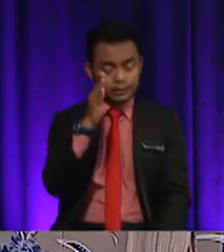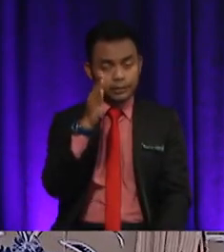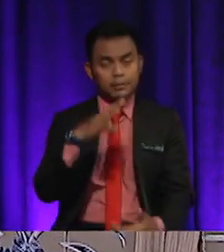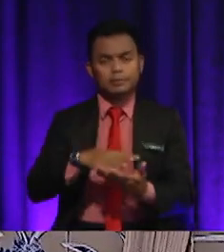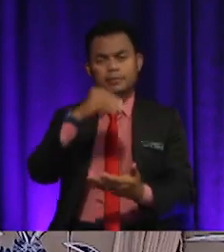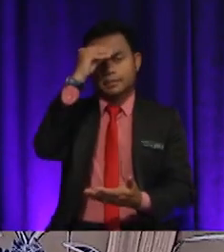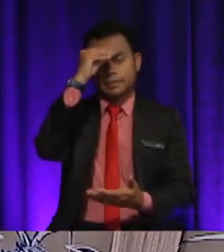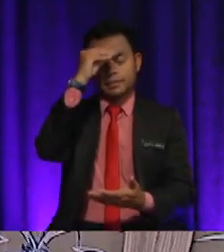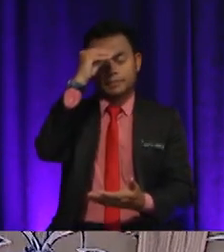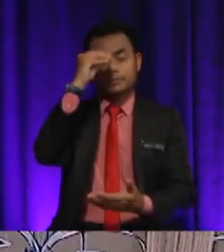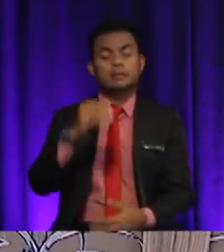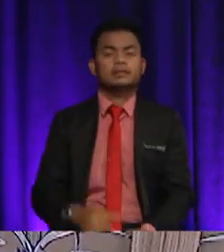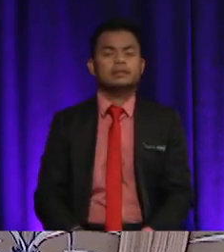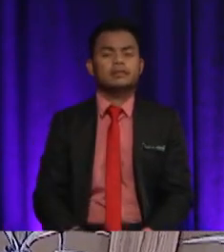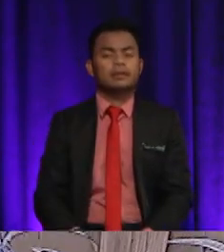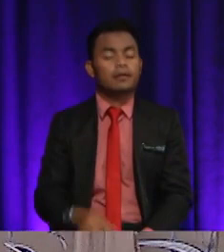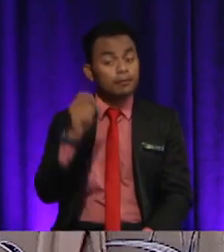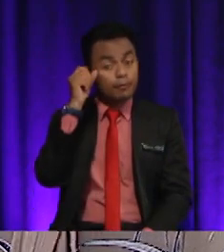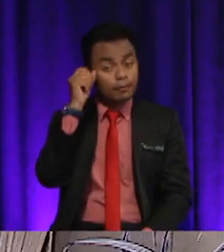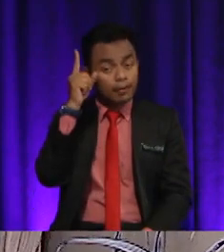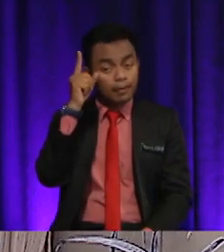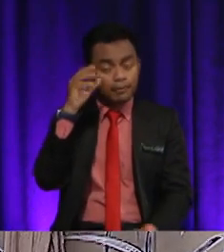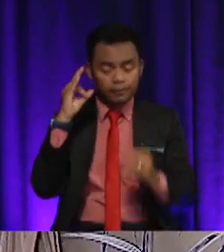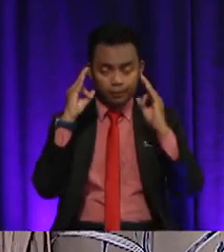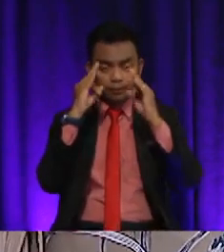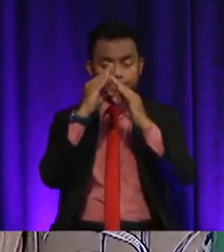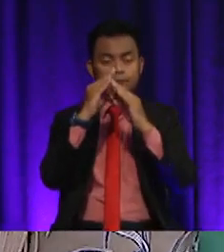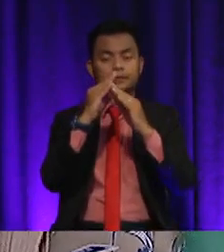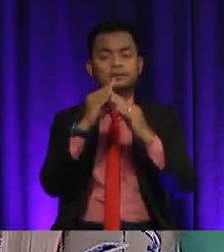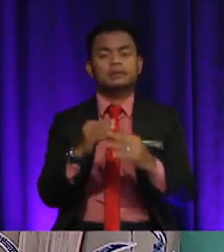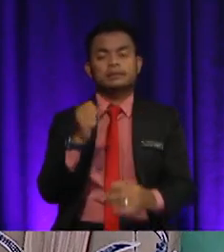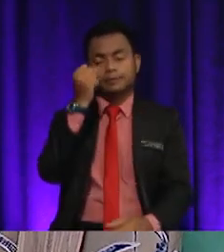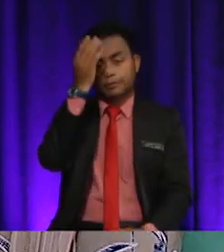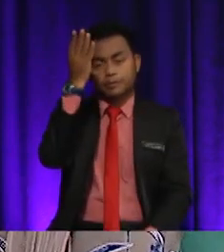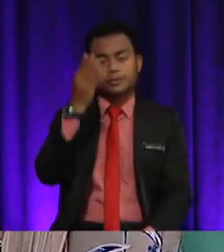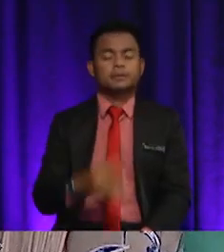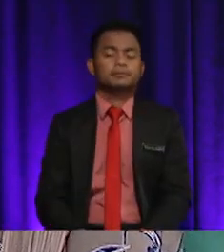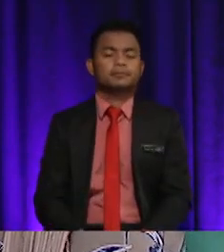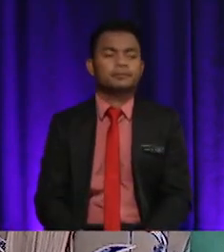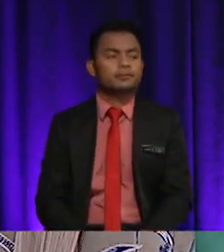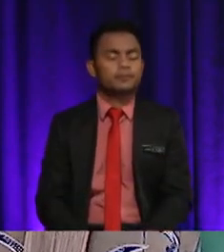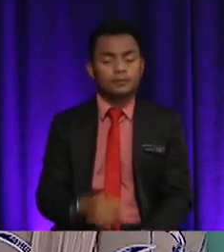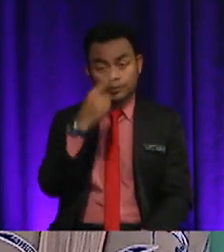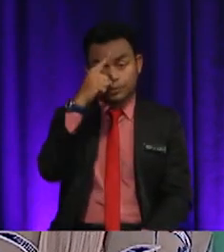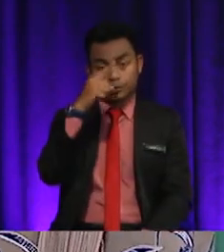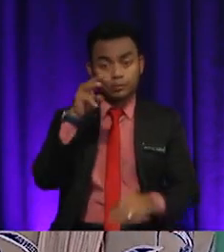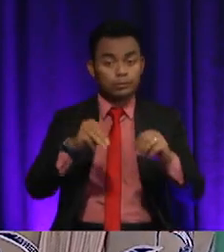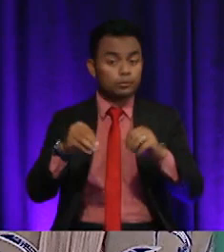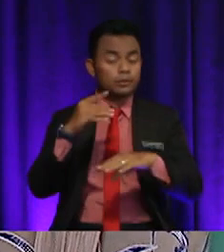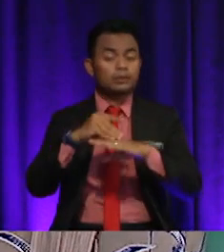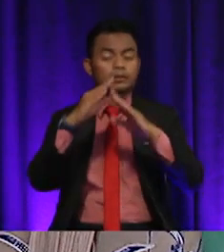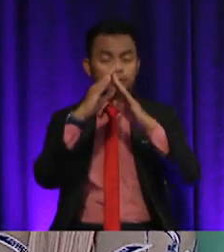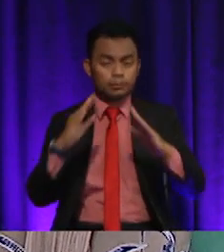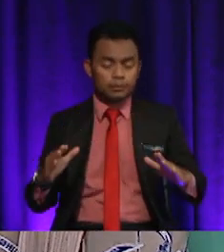understanding specific details and information. Okay. Okay, so for viewers at home, you can refer to our textbook, download